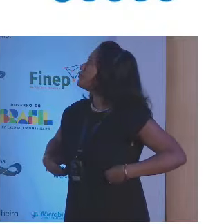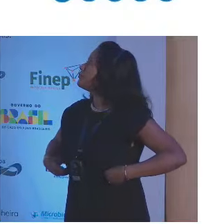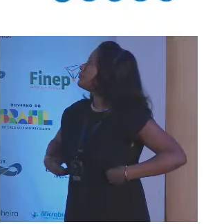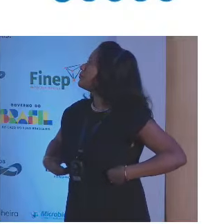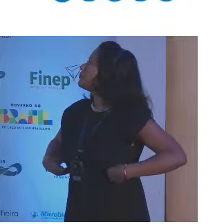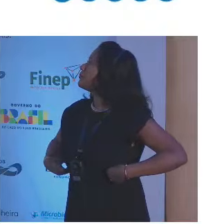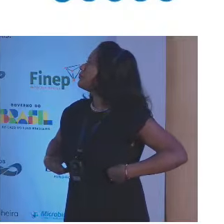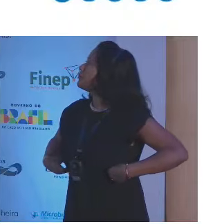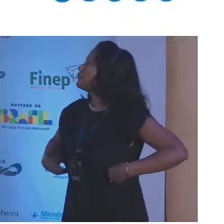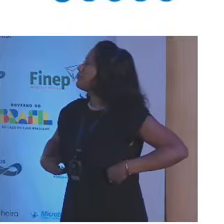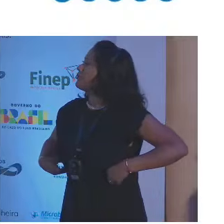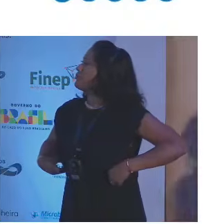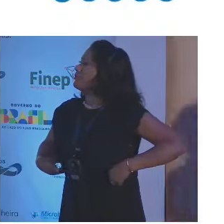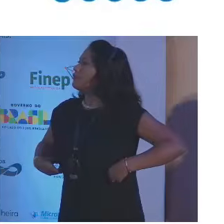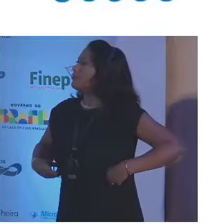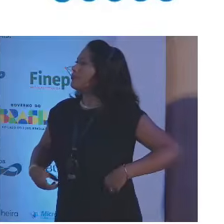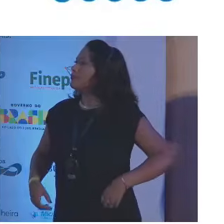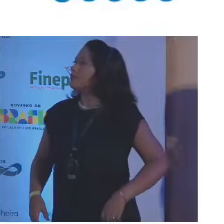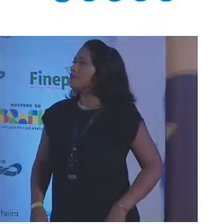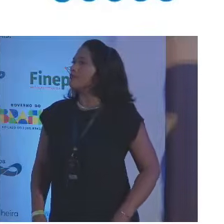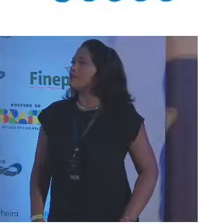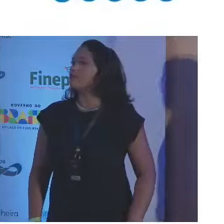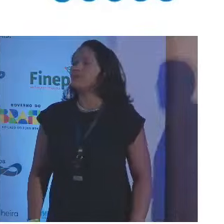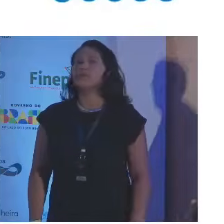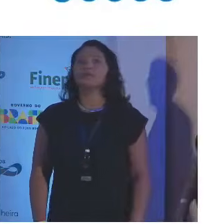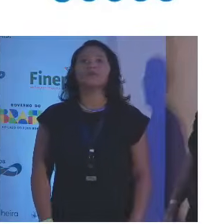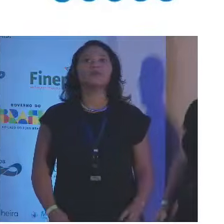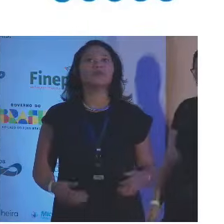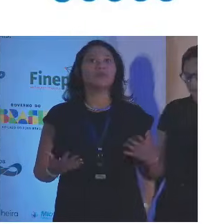So my point is that